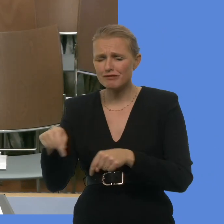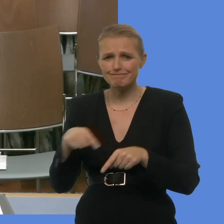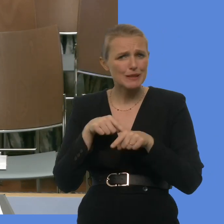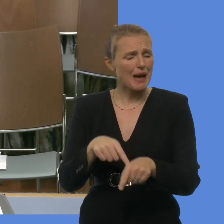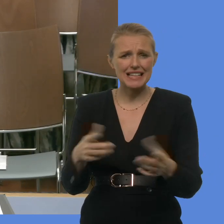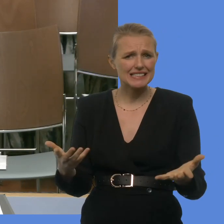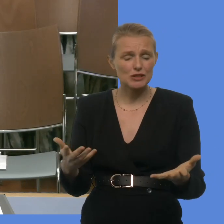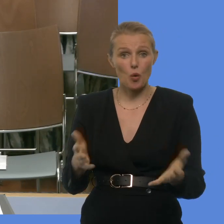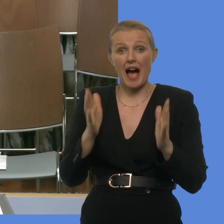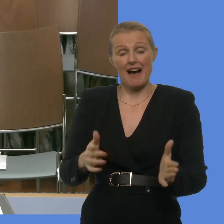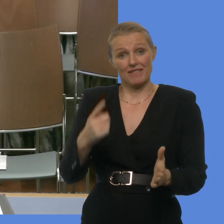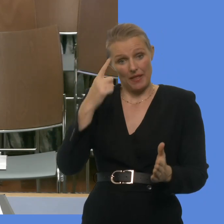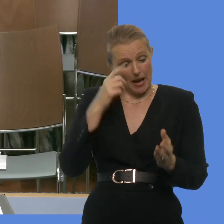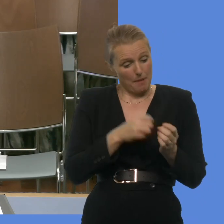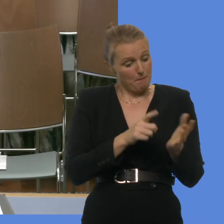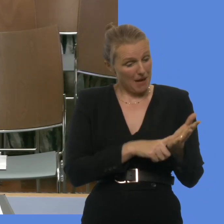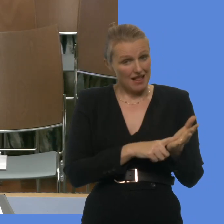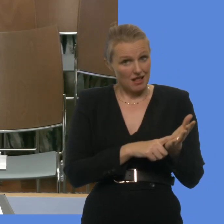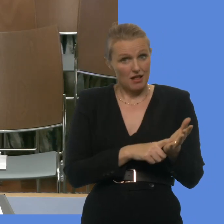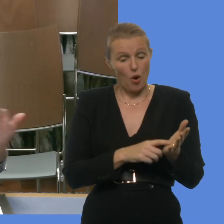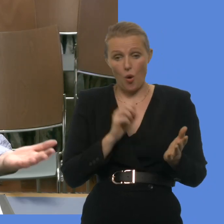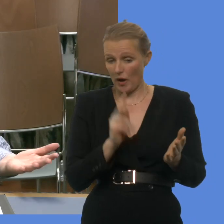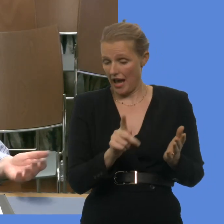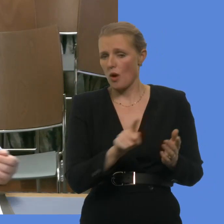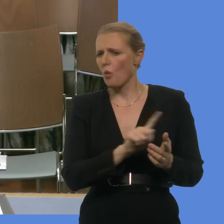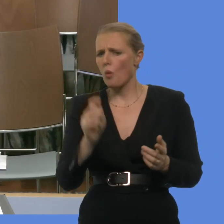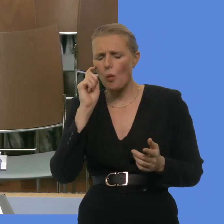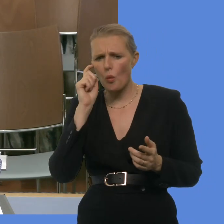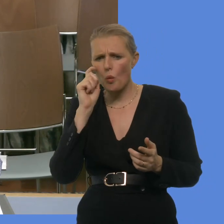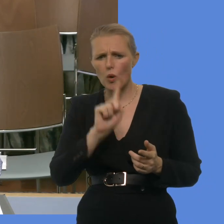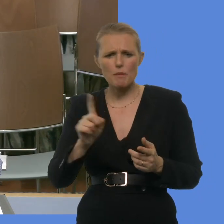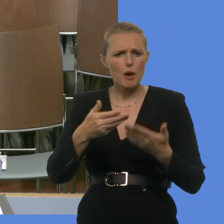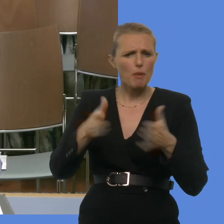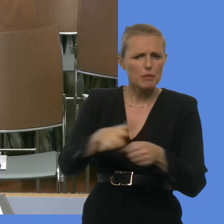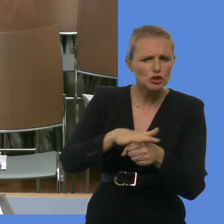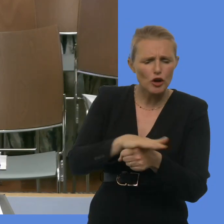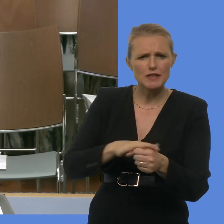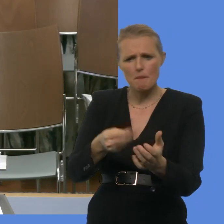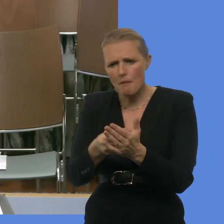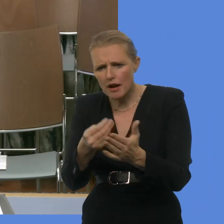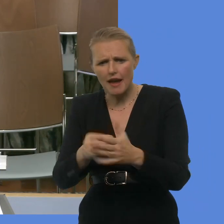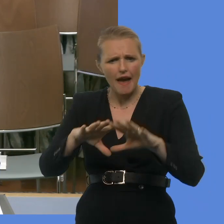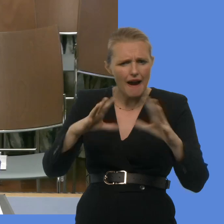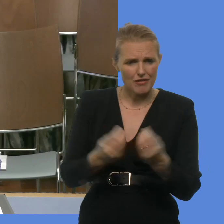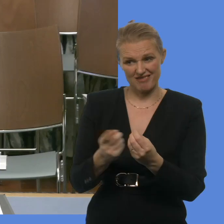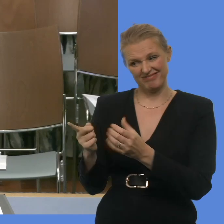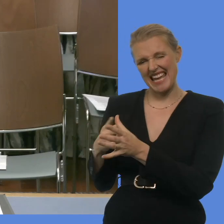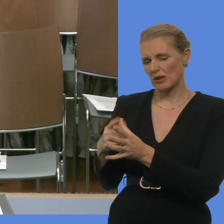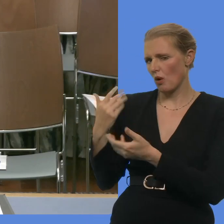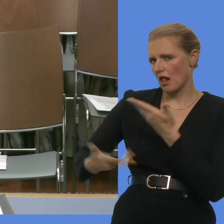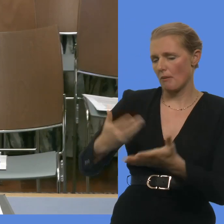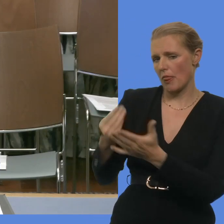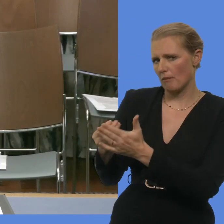be the impact of the bill on public services and accessibility, and Aidan will detail this further in his presentation. And then